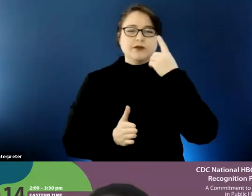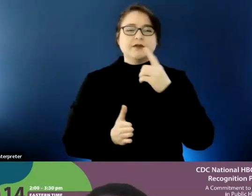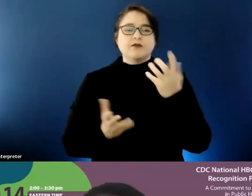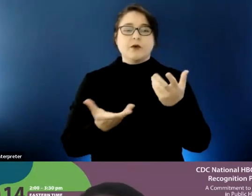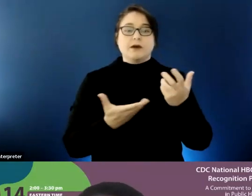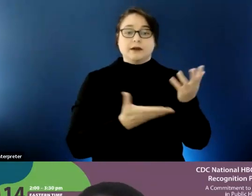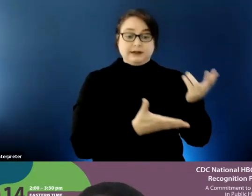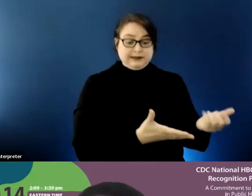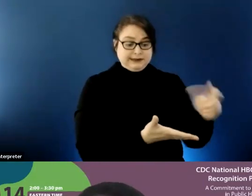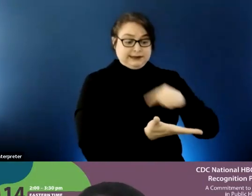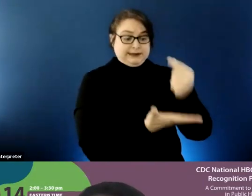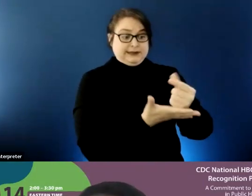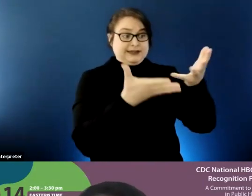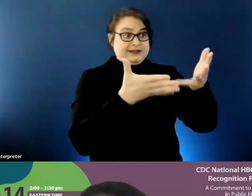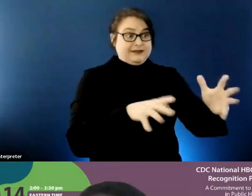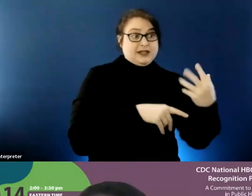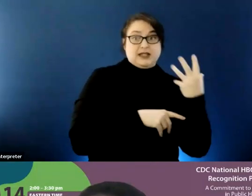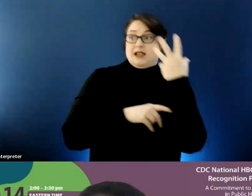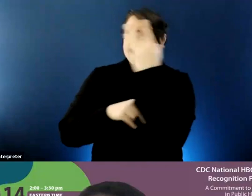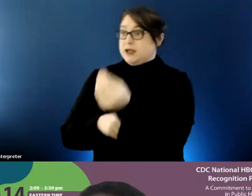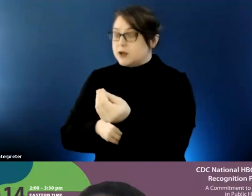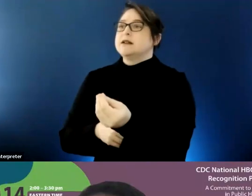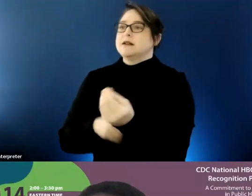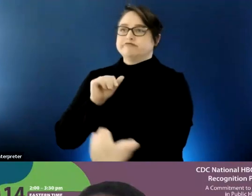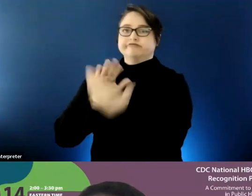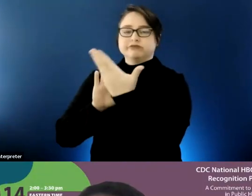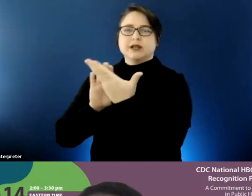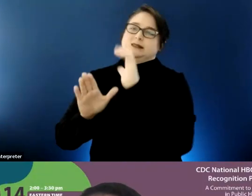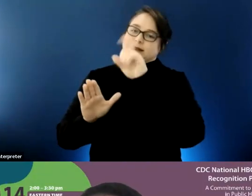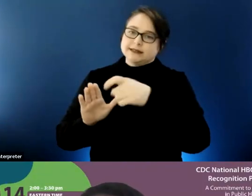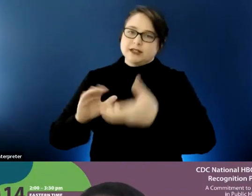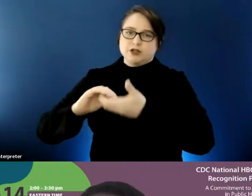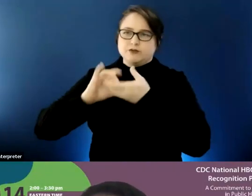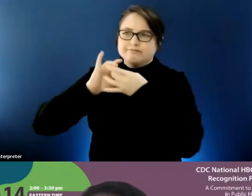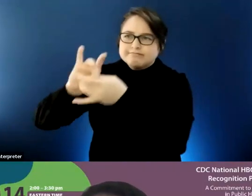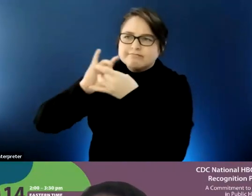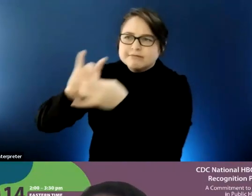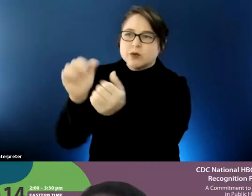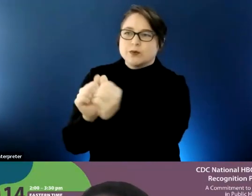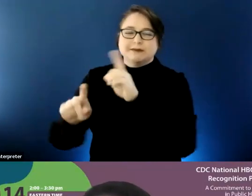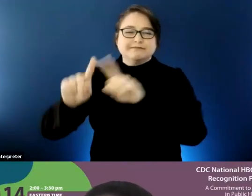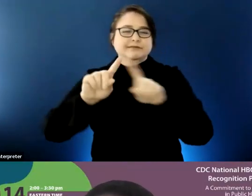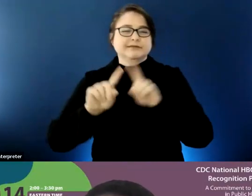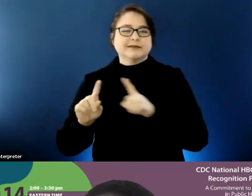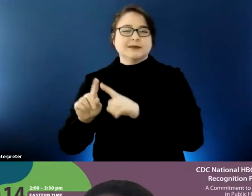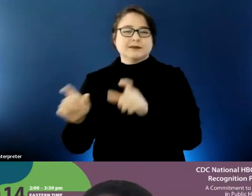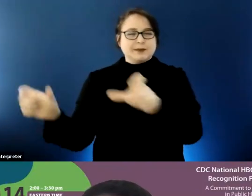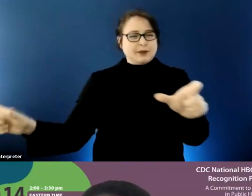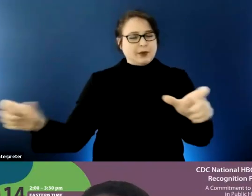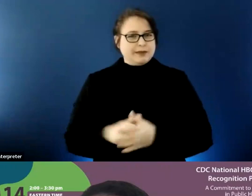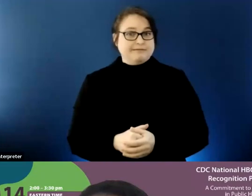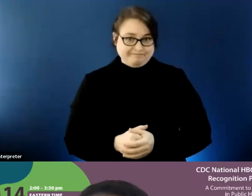engage with different populations. And so thank you for sharing that with us today. All right, so now let me go to